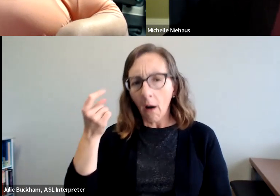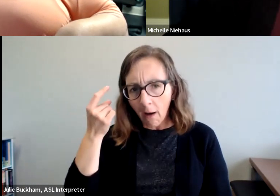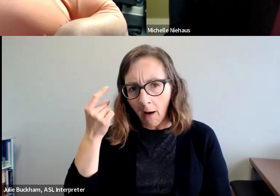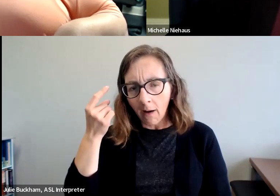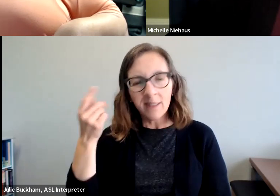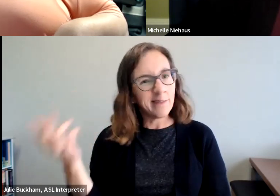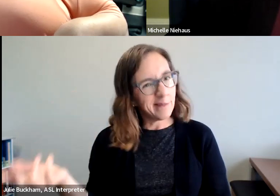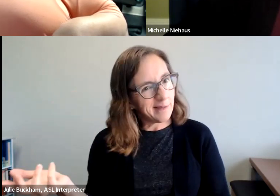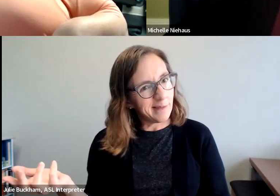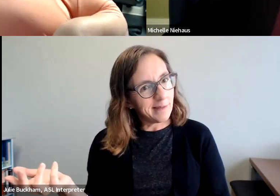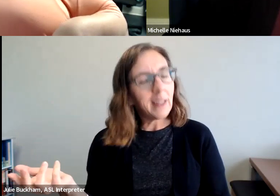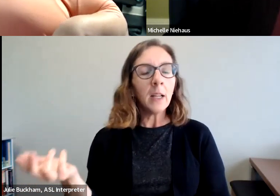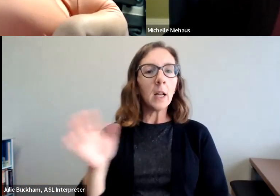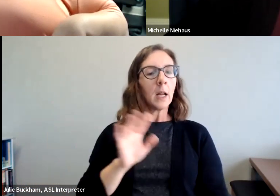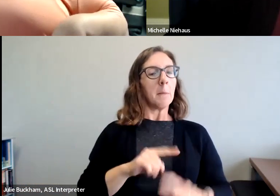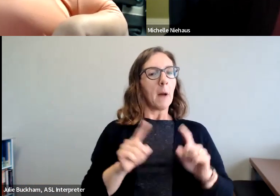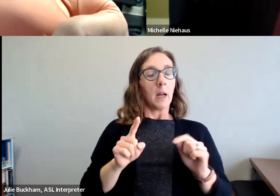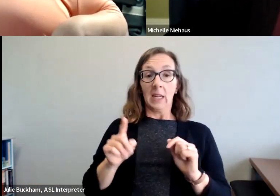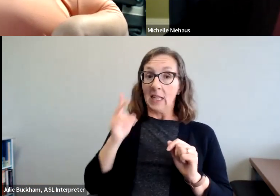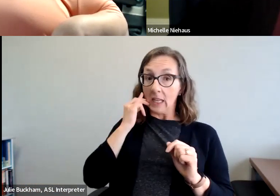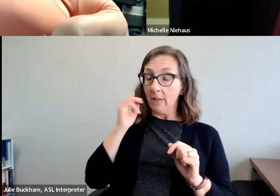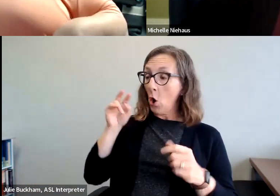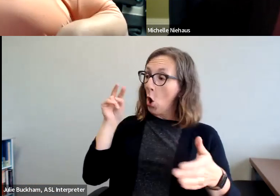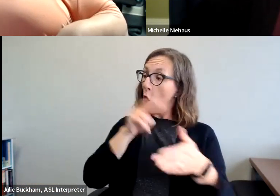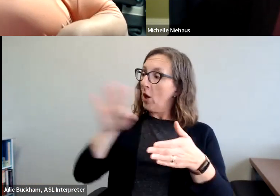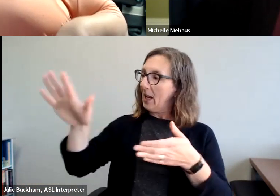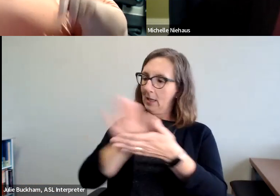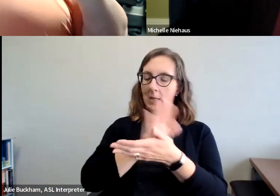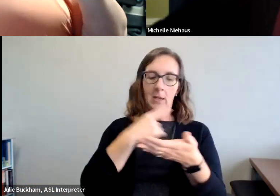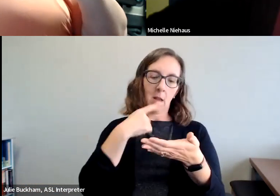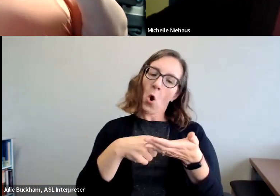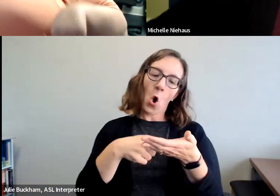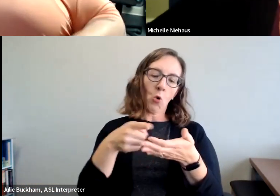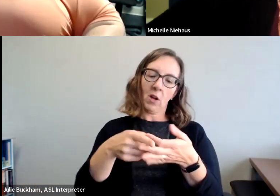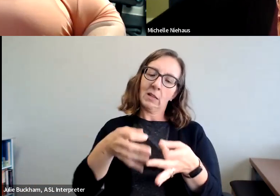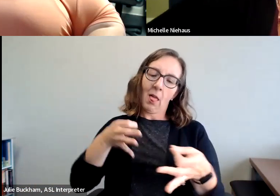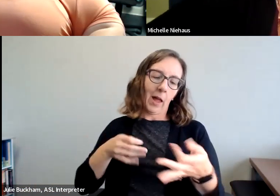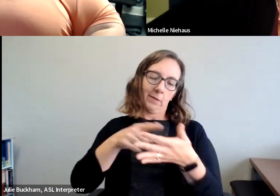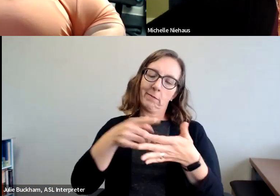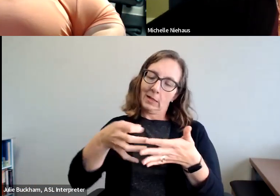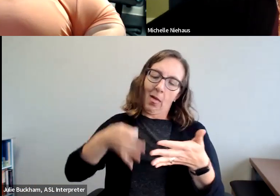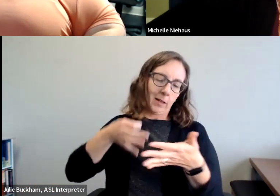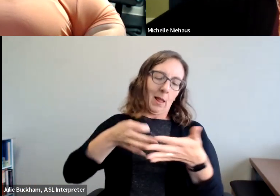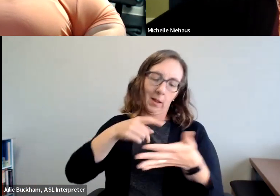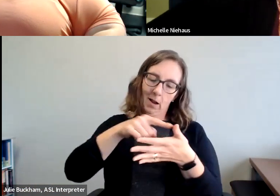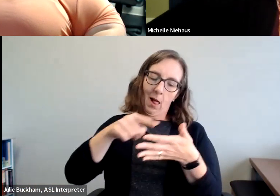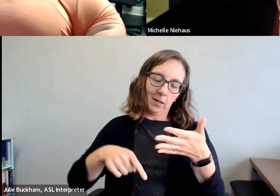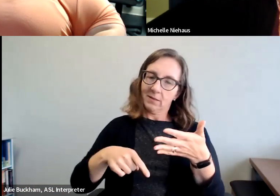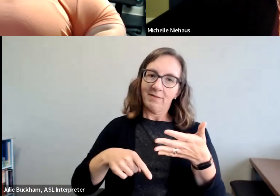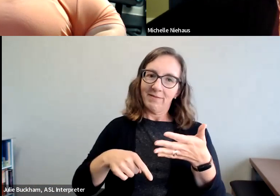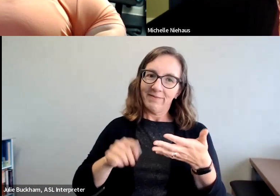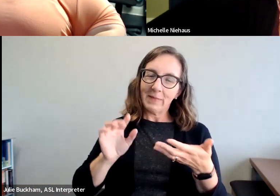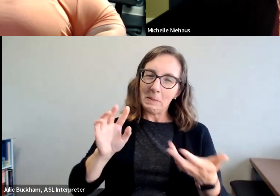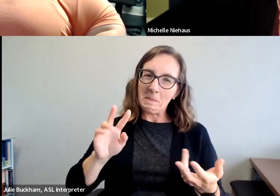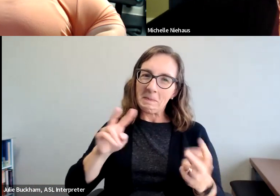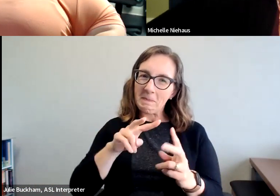But just looking at his skills, he was delayed developmentally.